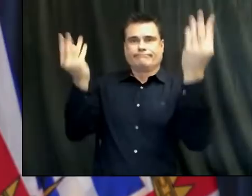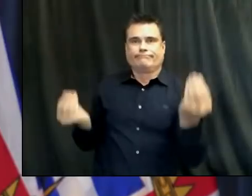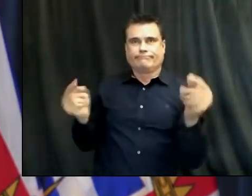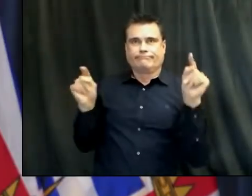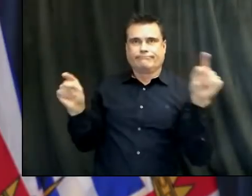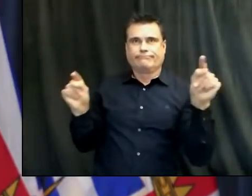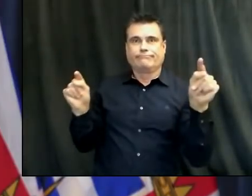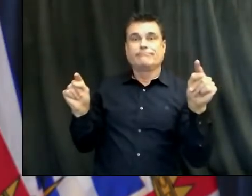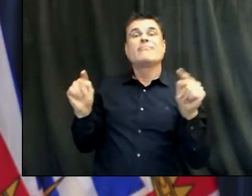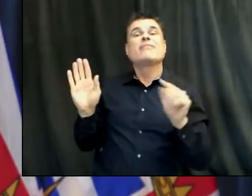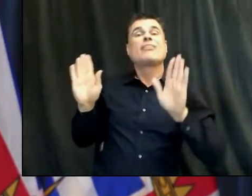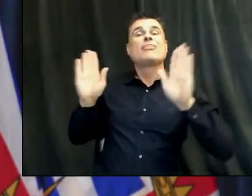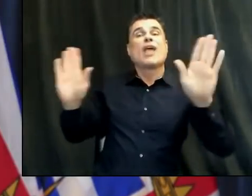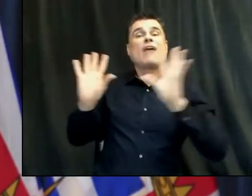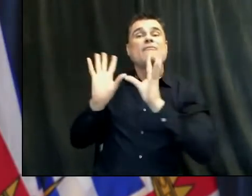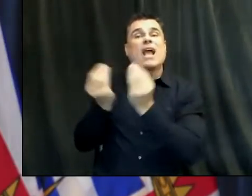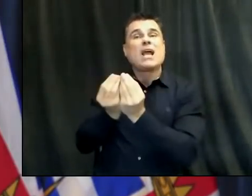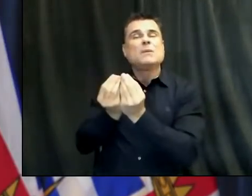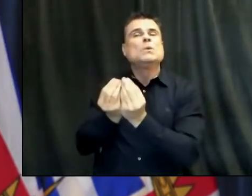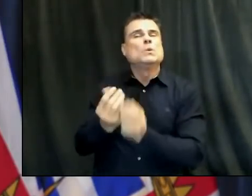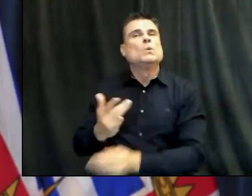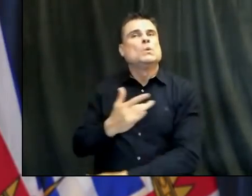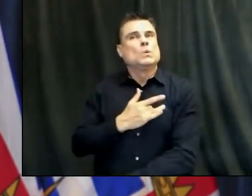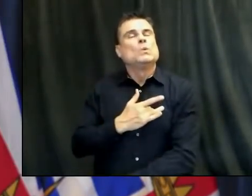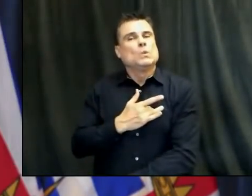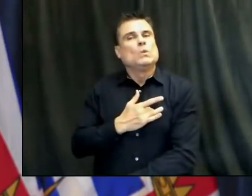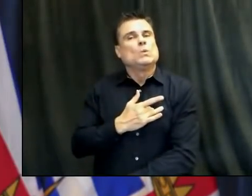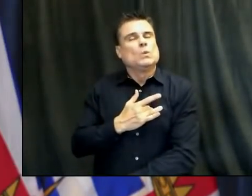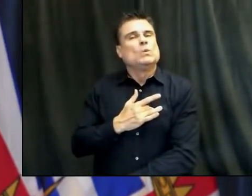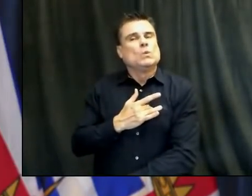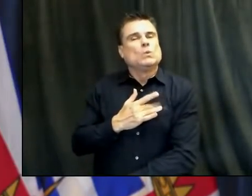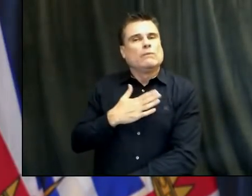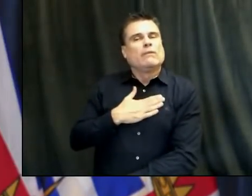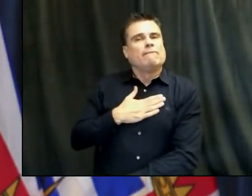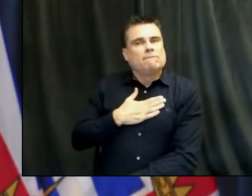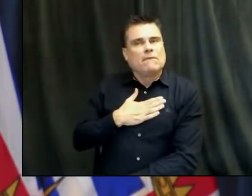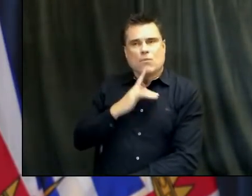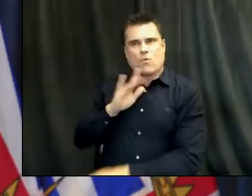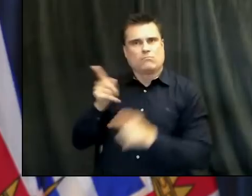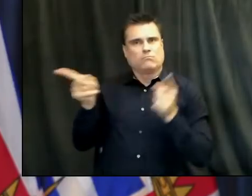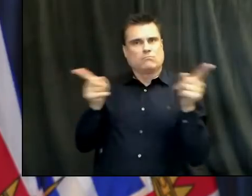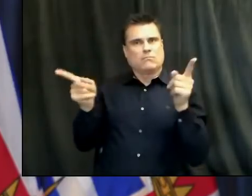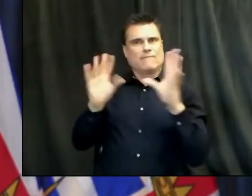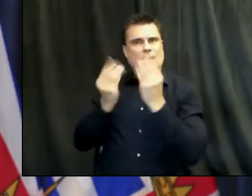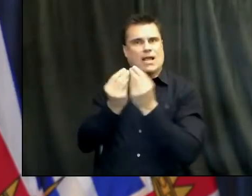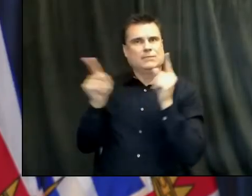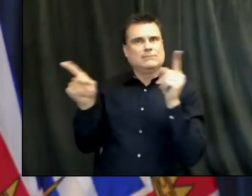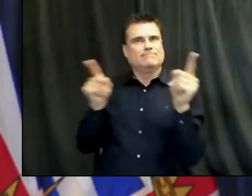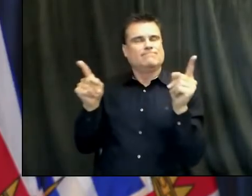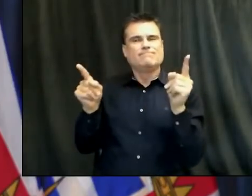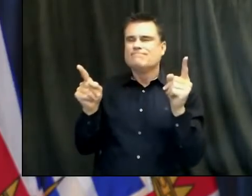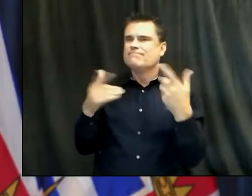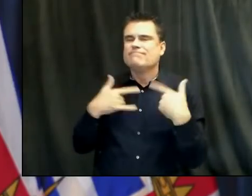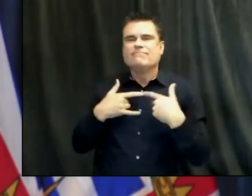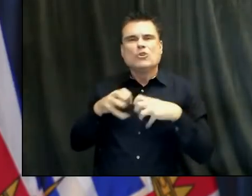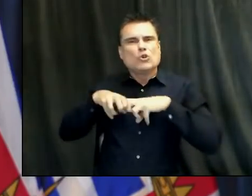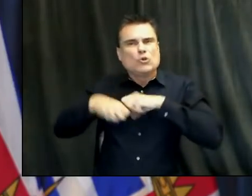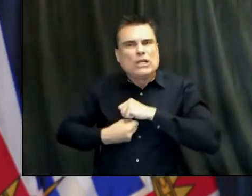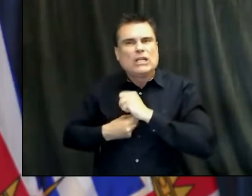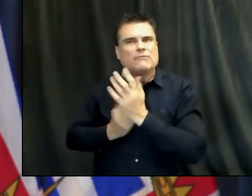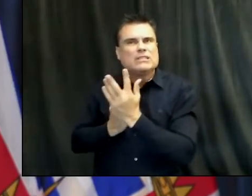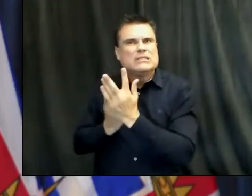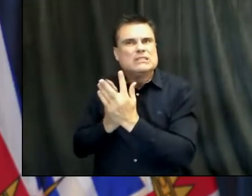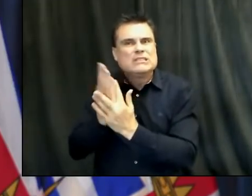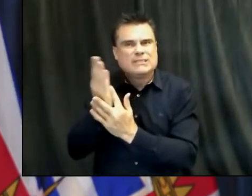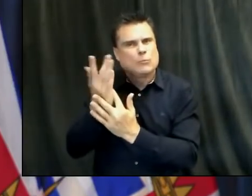from COVID-19. We are thinking of you today, of the grief you must feel, and of the challenge that